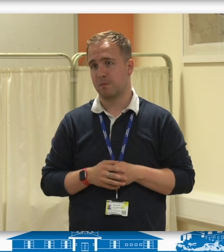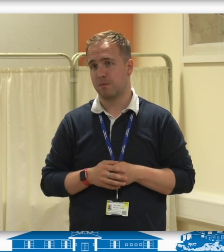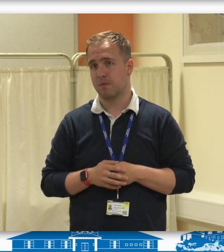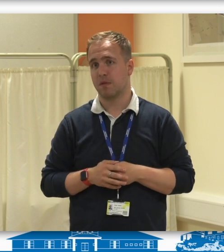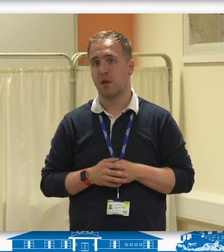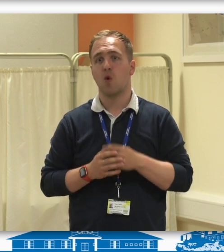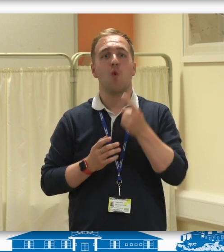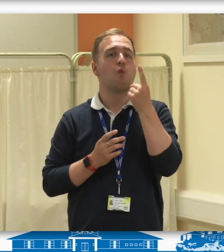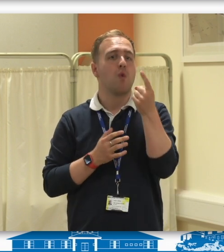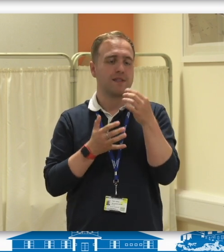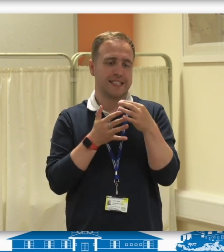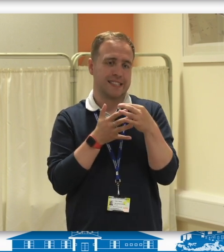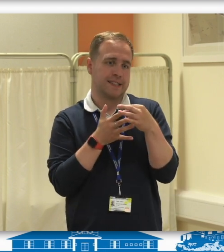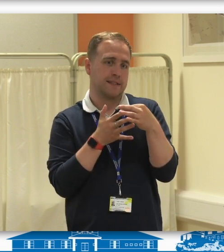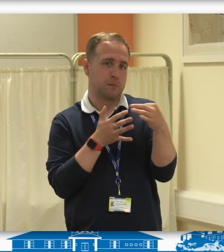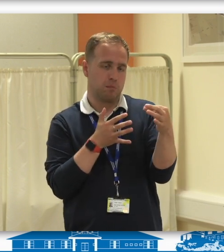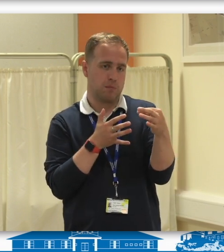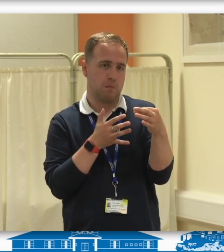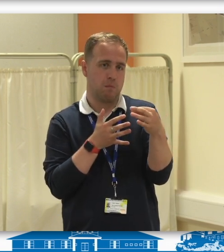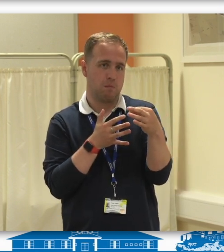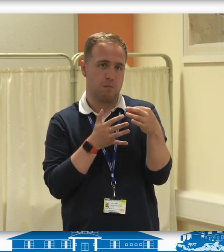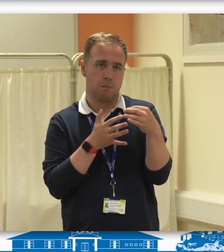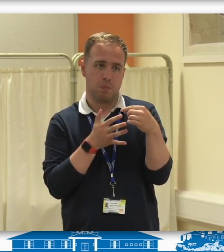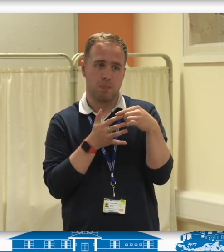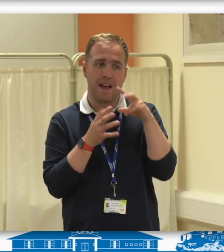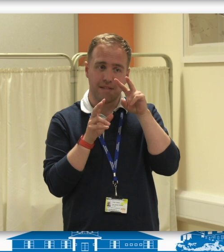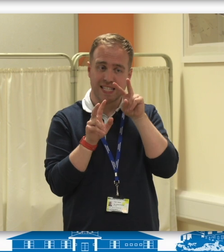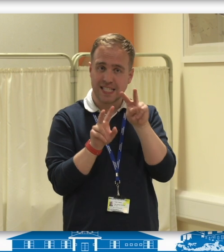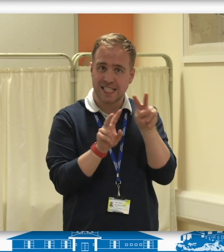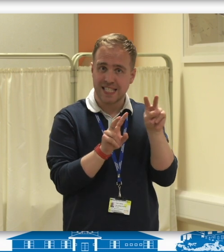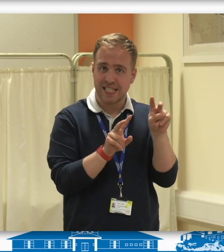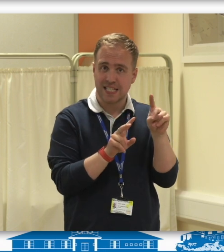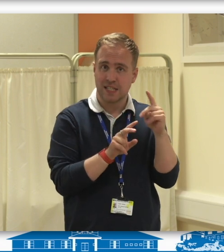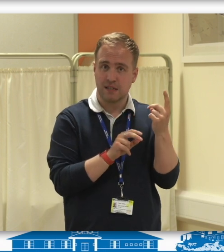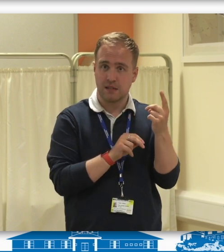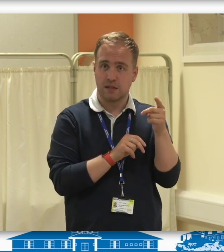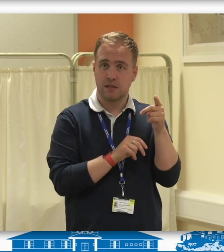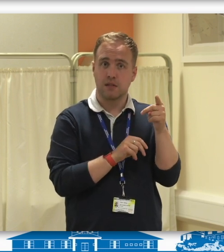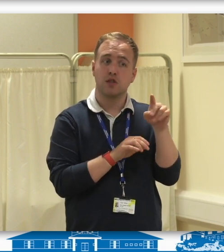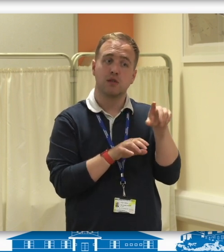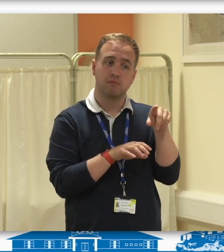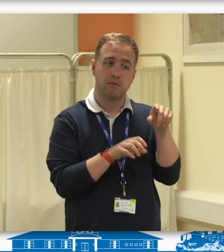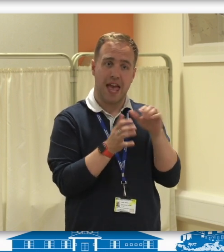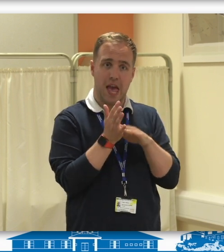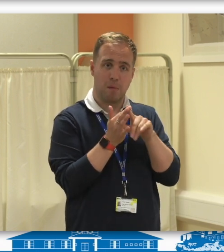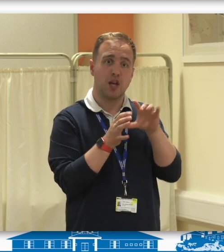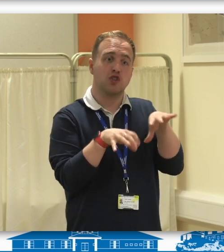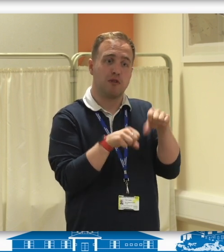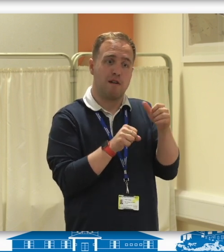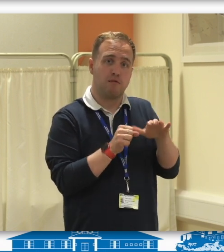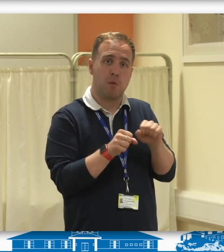So one of the symptoms that I've seen with somebody with that was triggered by long COVID